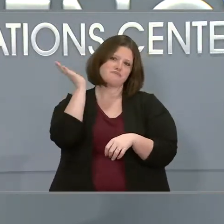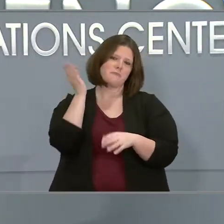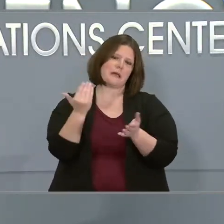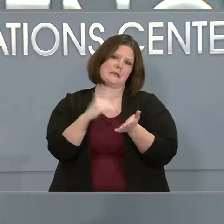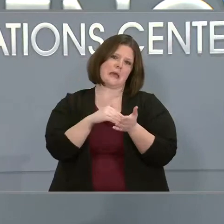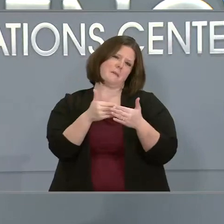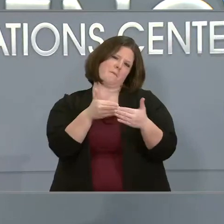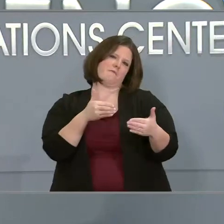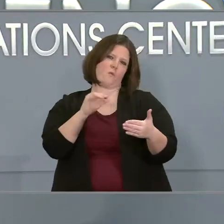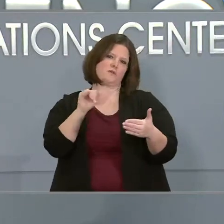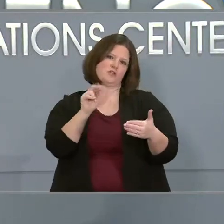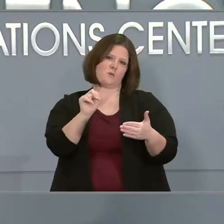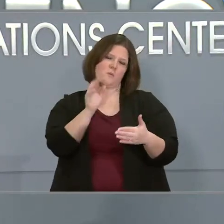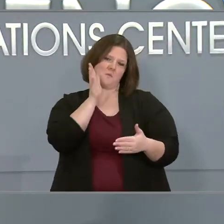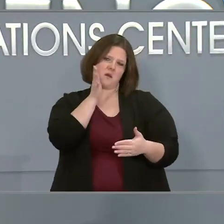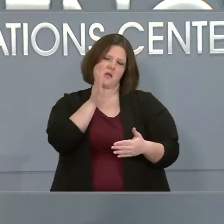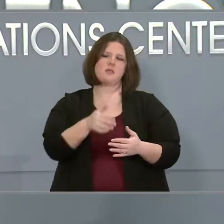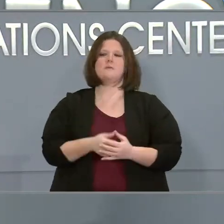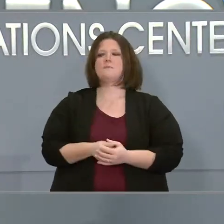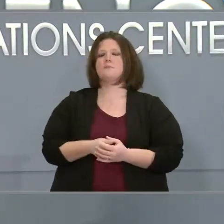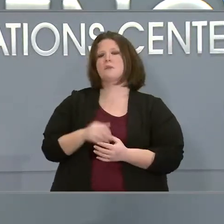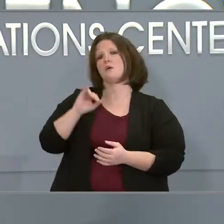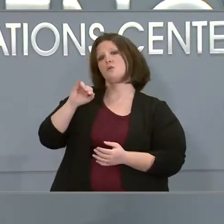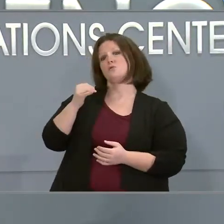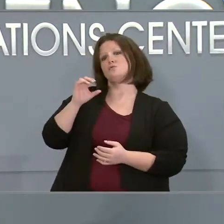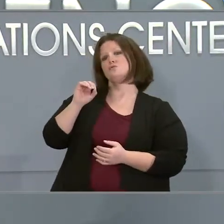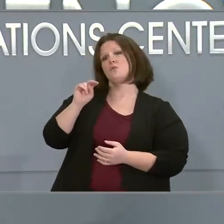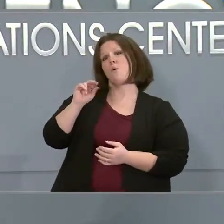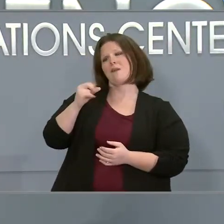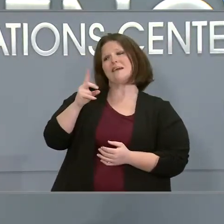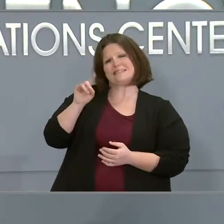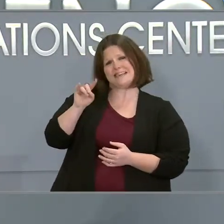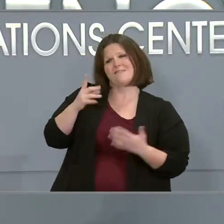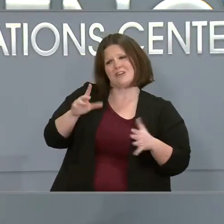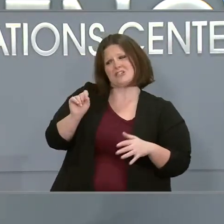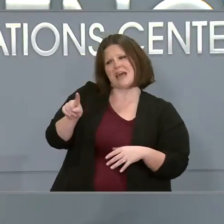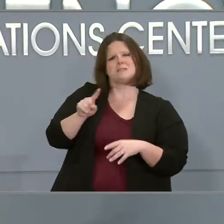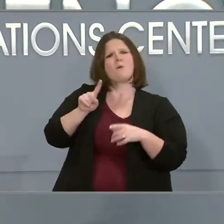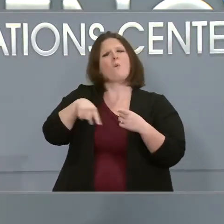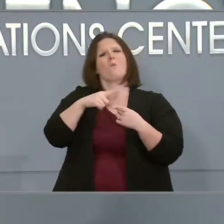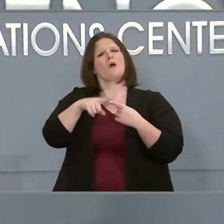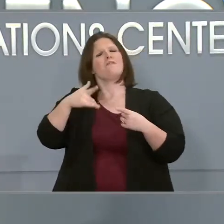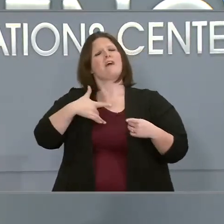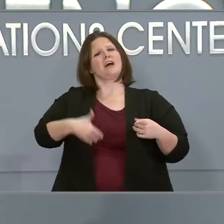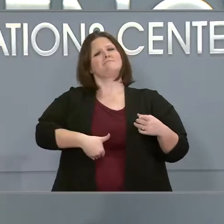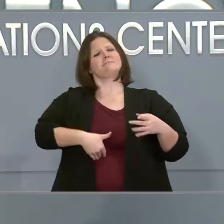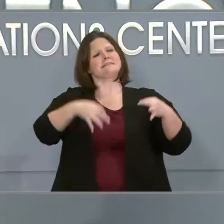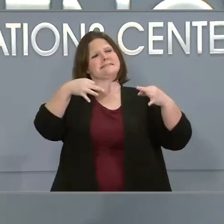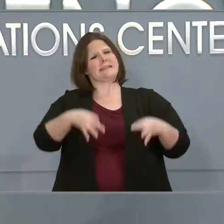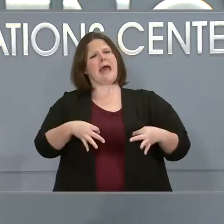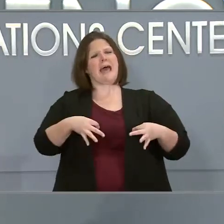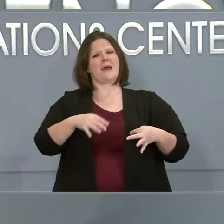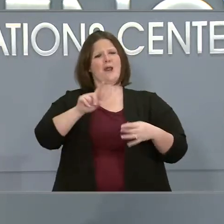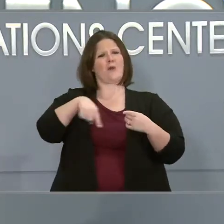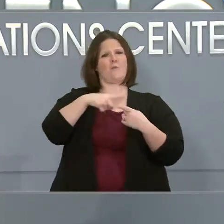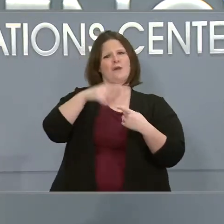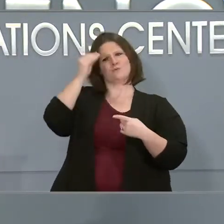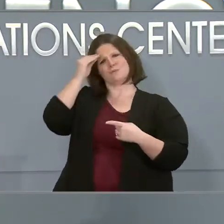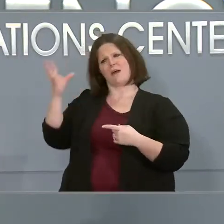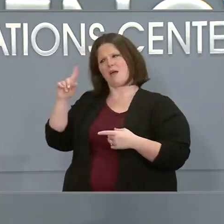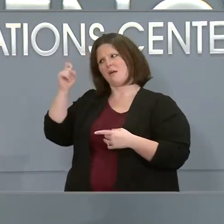can I ask this already as far as if there was one moment? When did you make the decision to step down, and when did you tell the